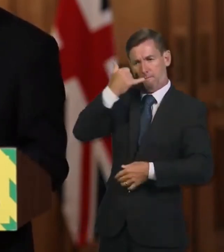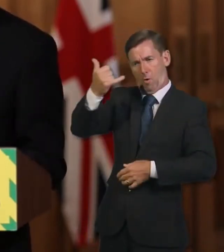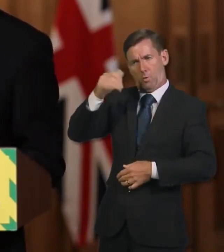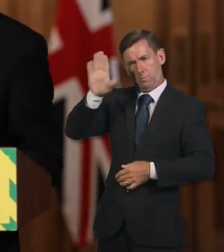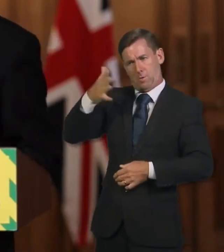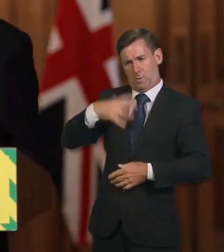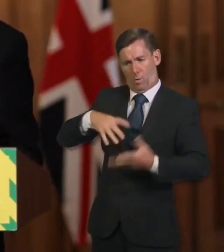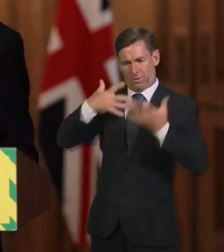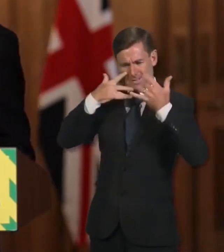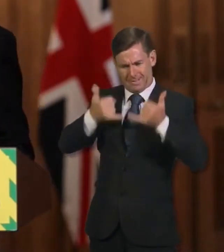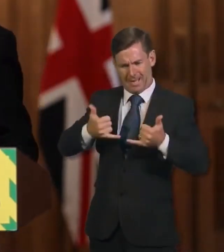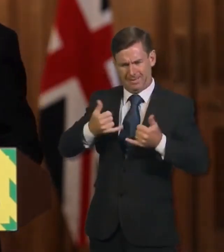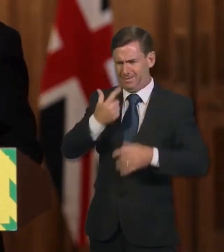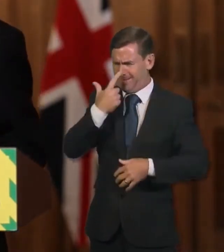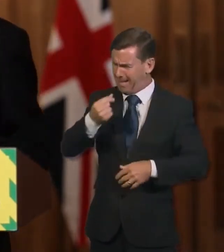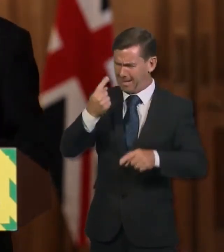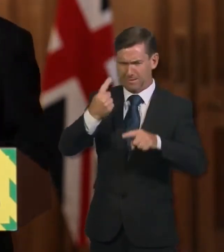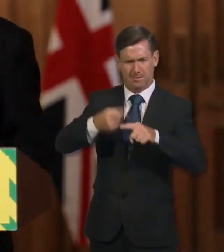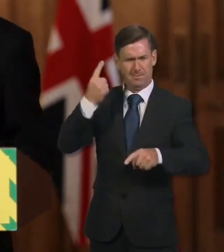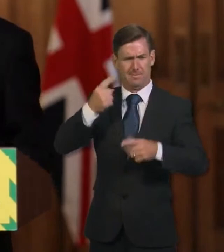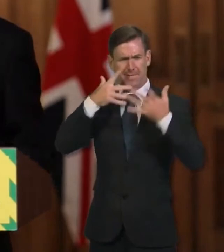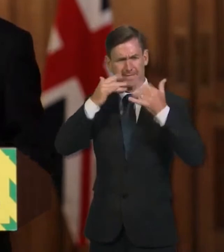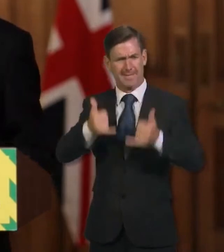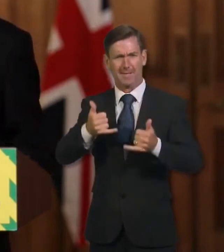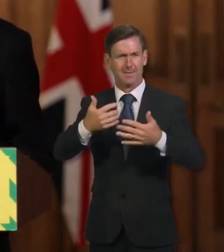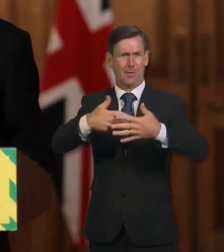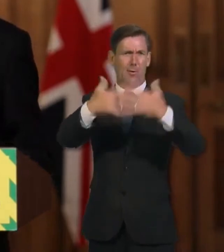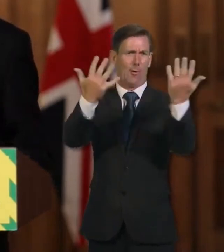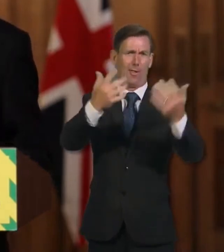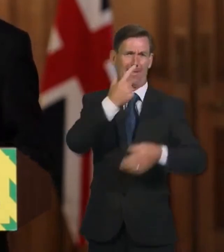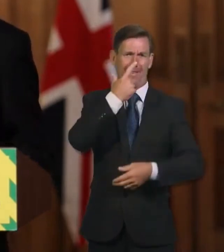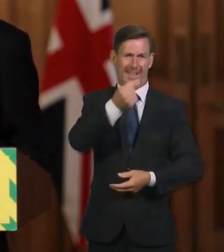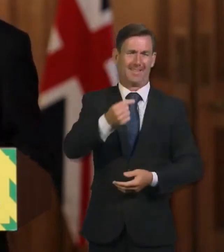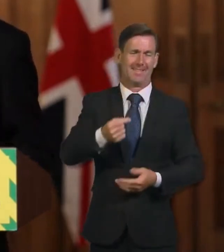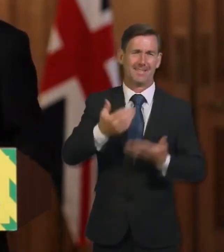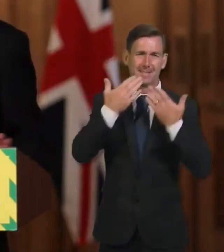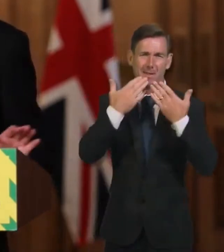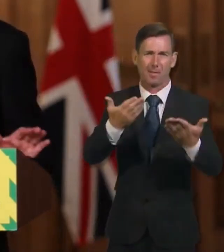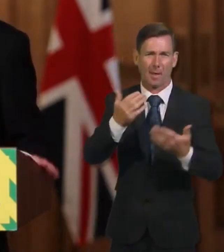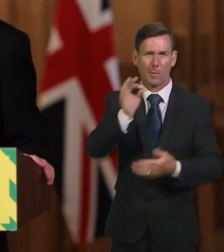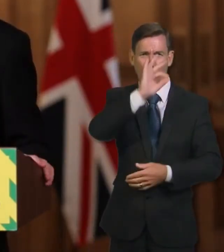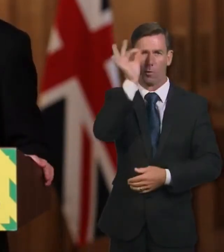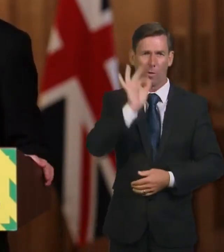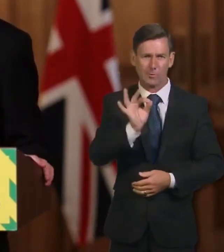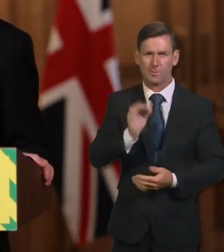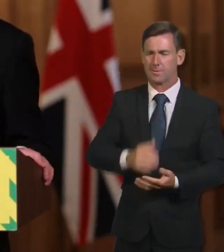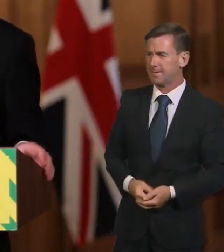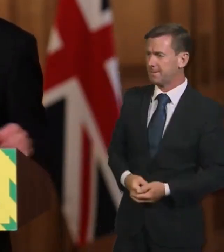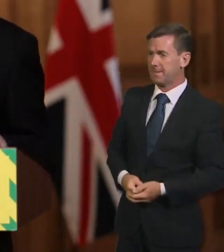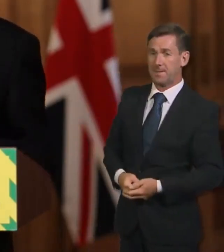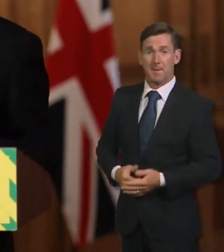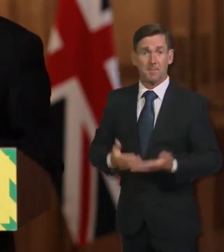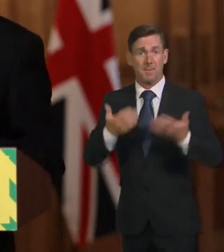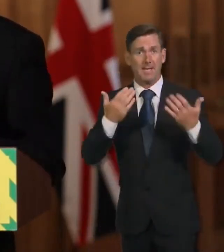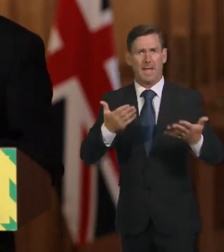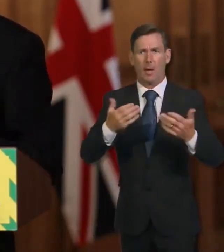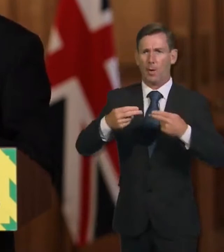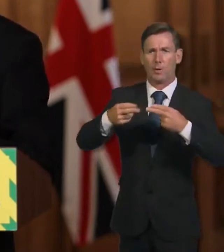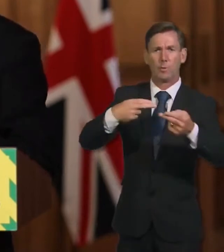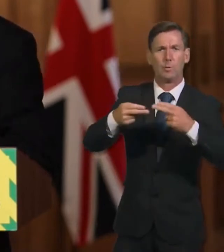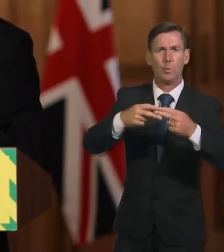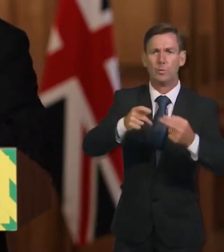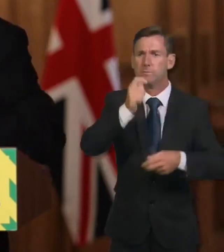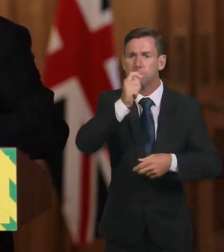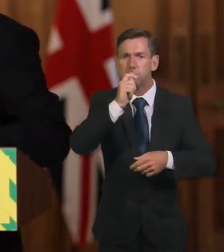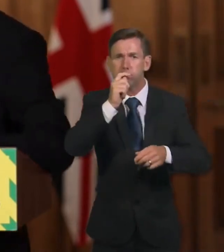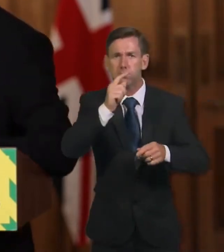everyone. Thank you for that question, Victoria. Now we're going to questions from the media, and we're starting with Laura Koonsberg from the BBC.